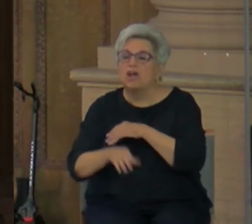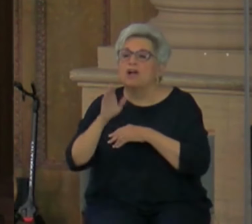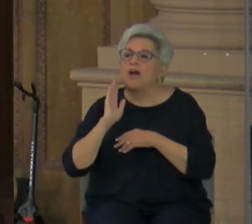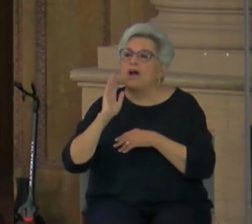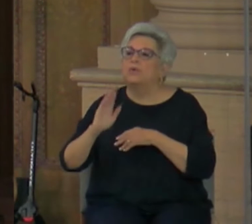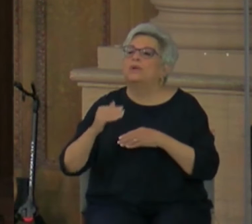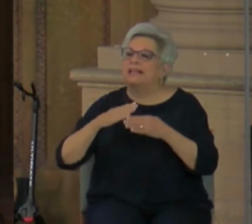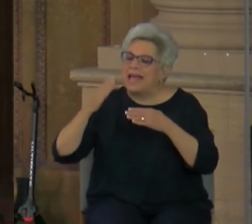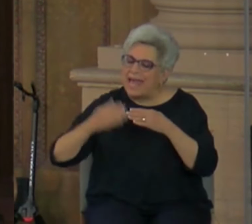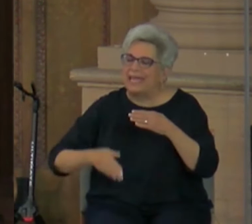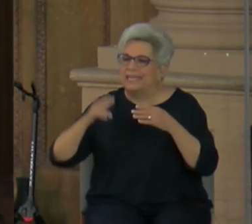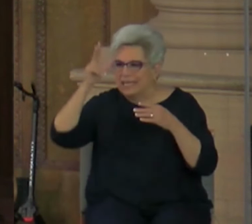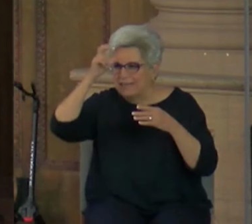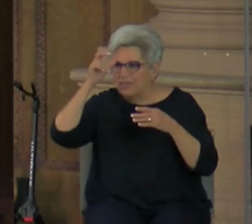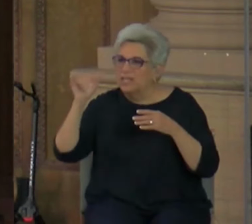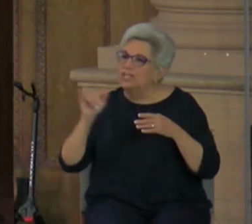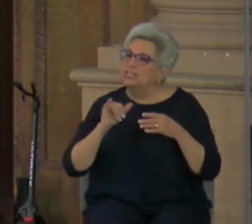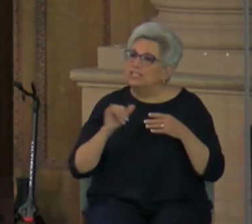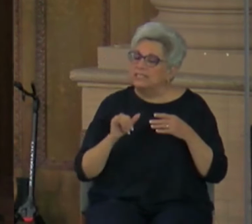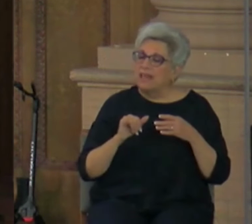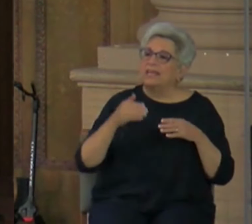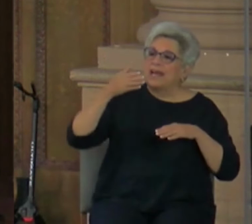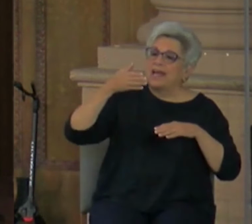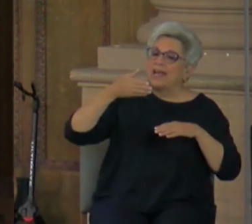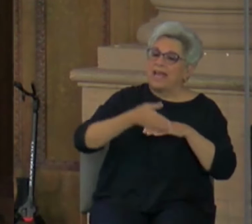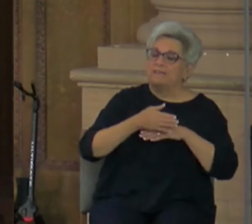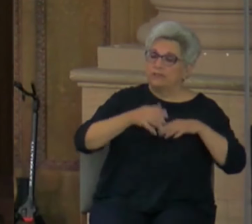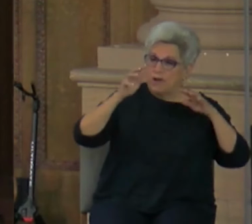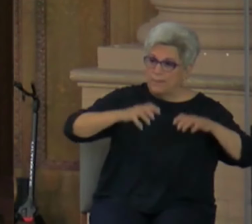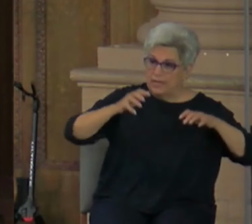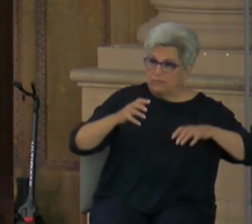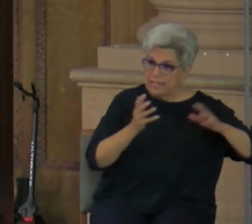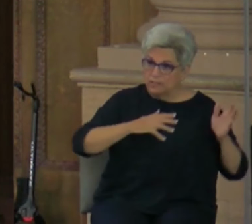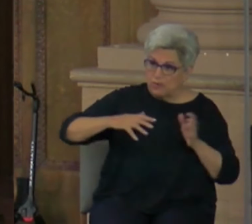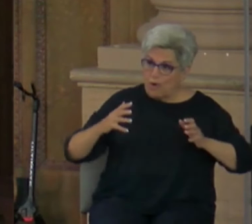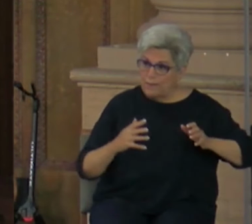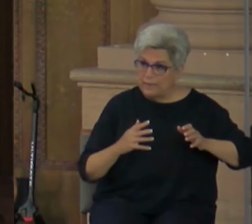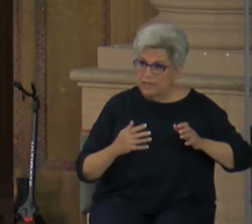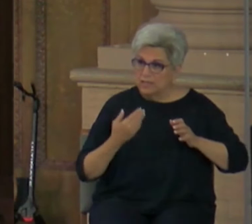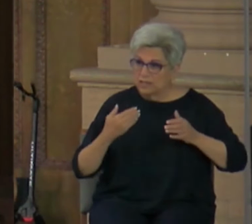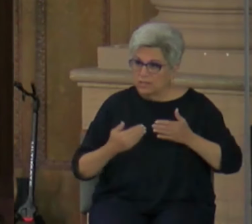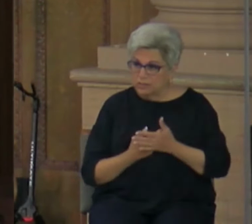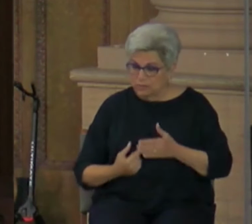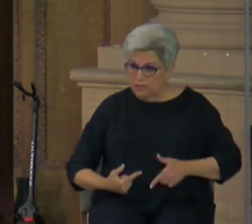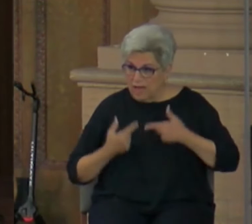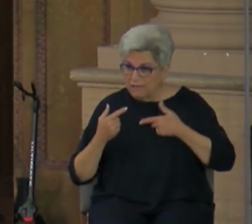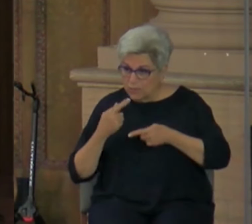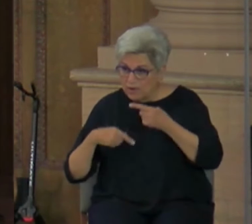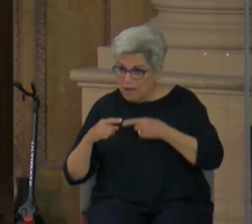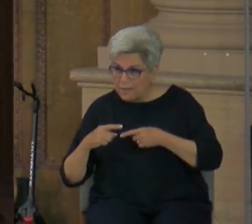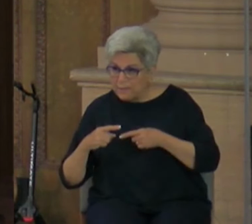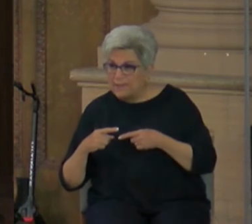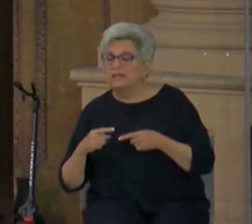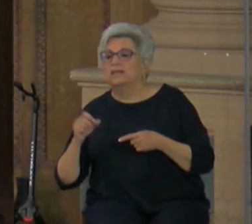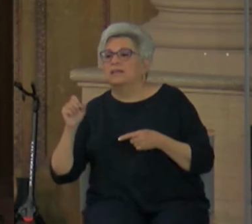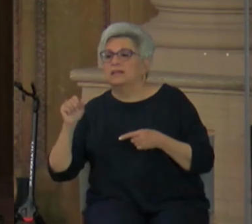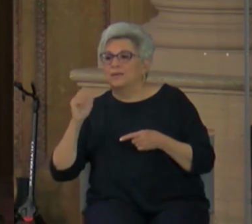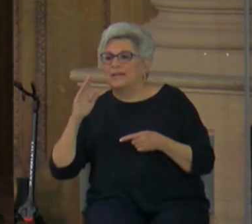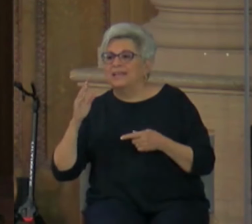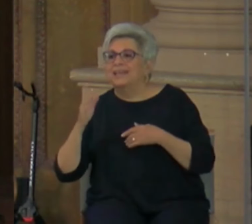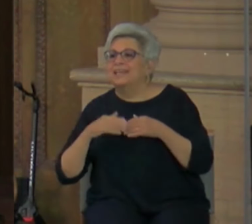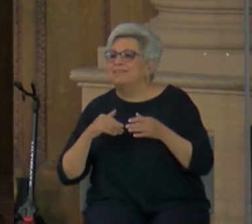just like the land turns green in the weeks after a big storm, in the wake of that judgment, new life will come. And so as cheesy